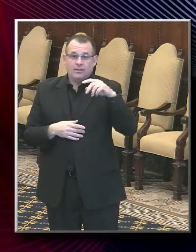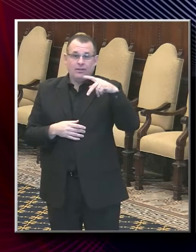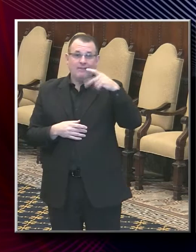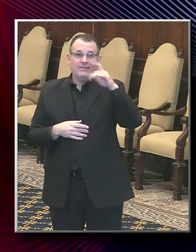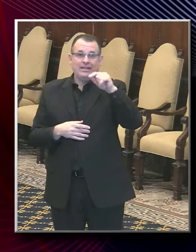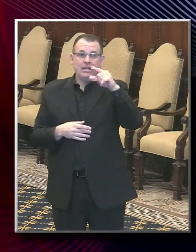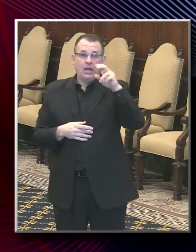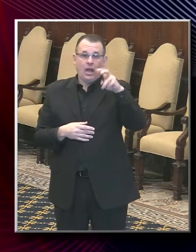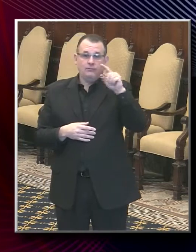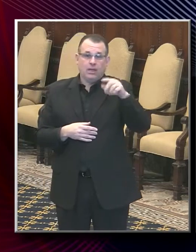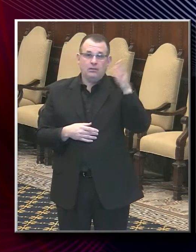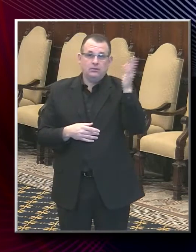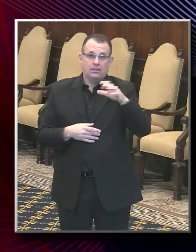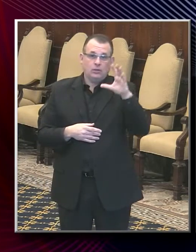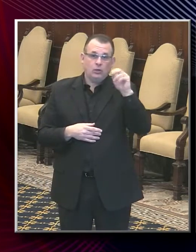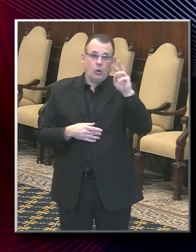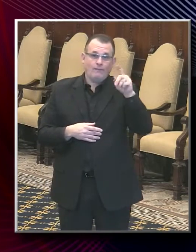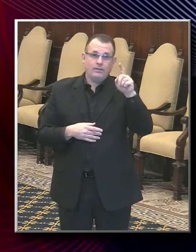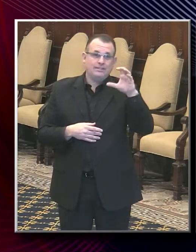philadelphia.gov/census. It's